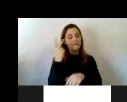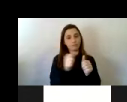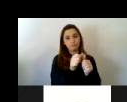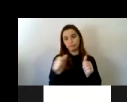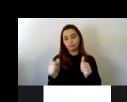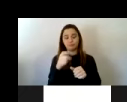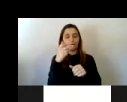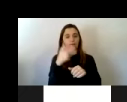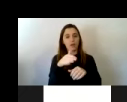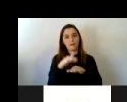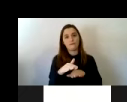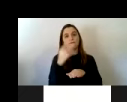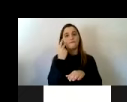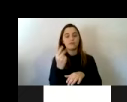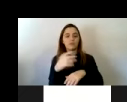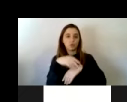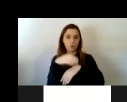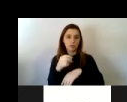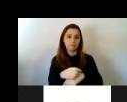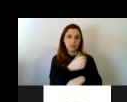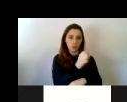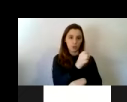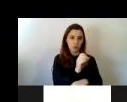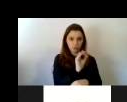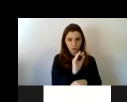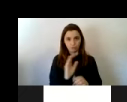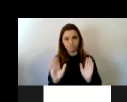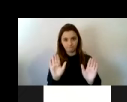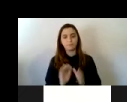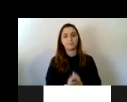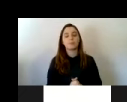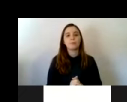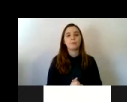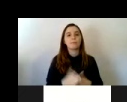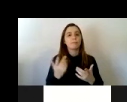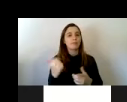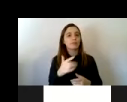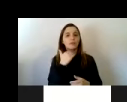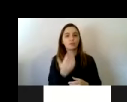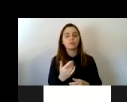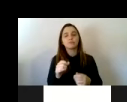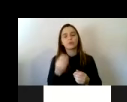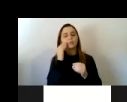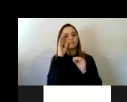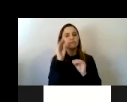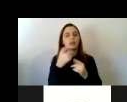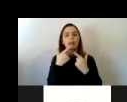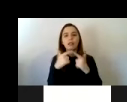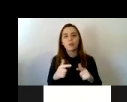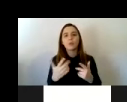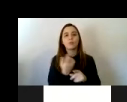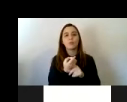valuable intercultural exchange and wide range experience, skills such as language, because we don't use